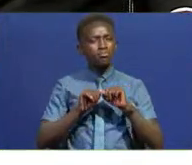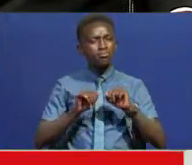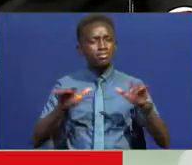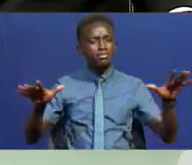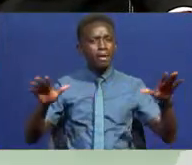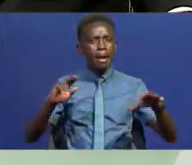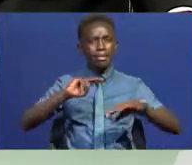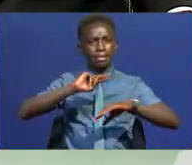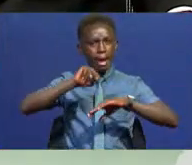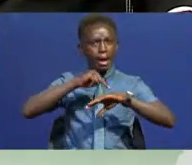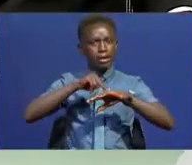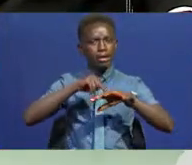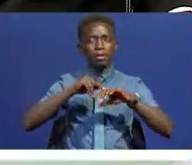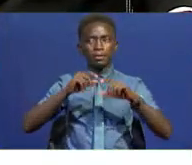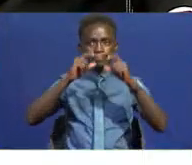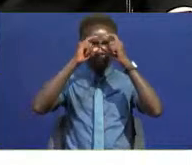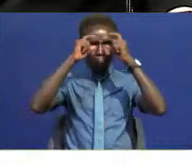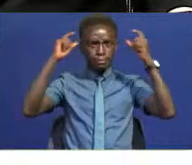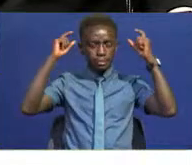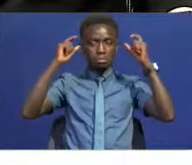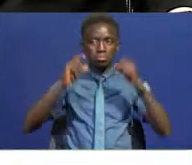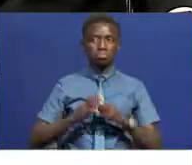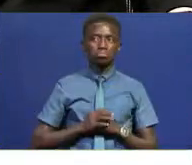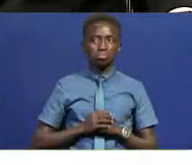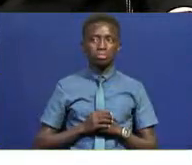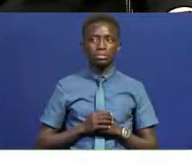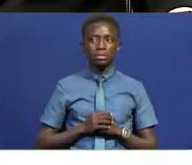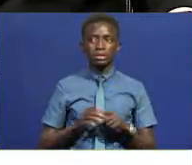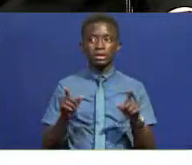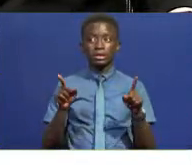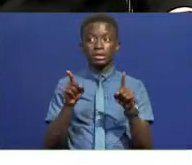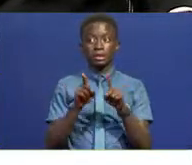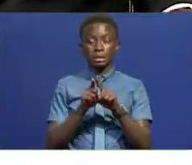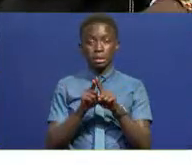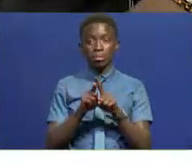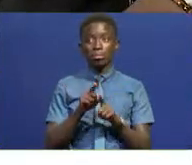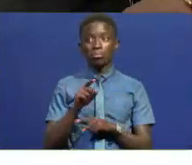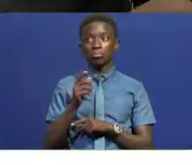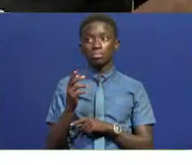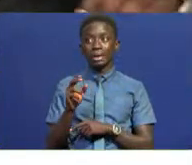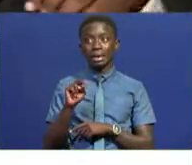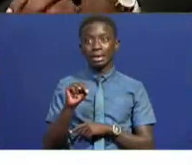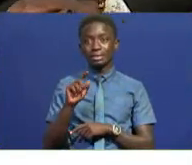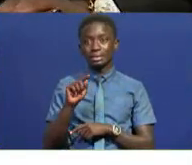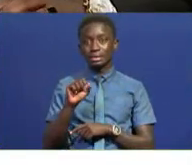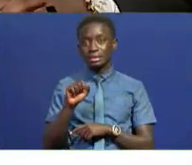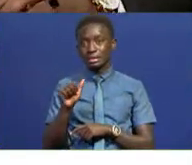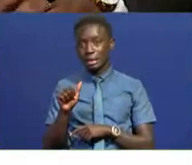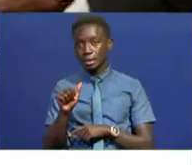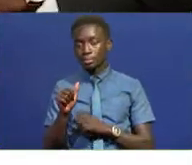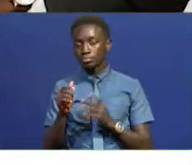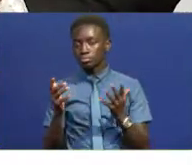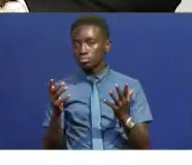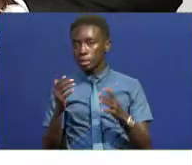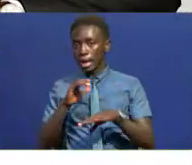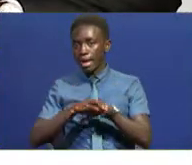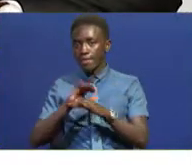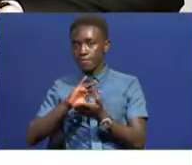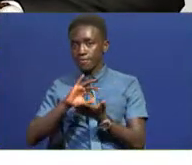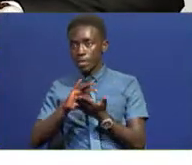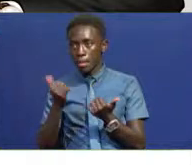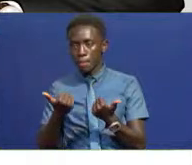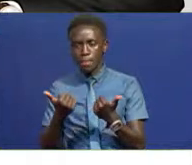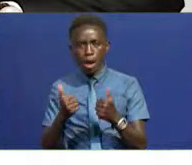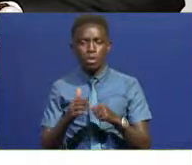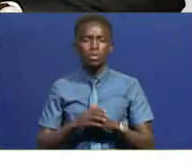violating traffic regulations are set to soon receive instant fines. President William Ruto, presiding over the launch of the National